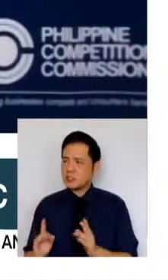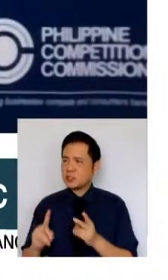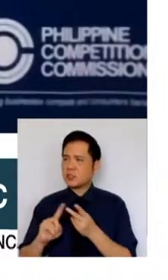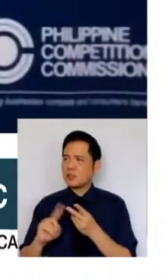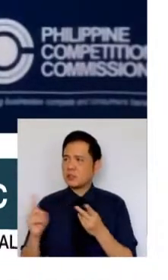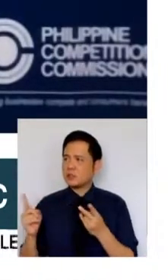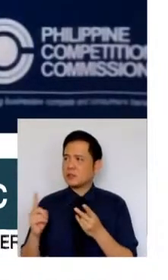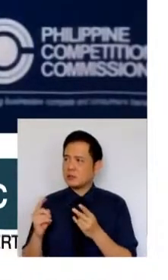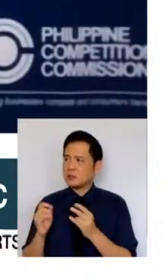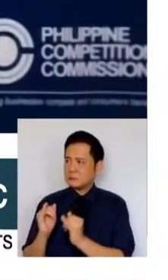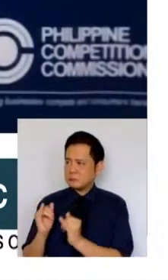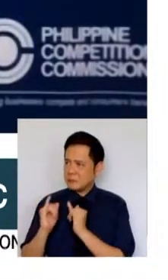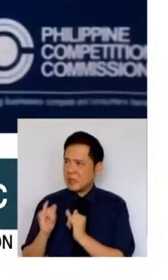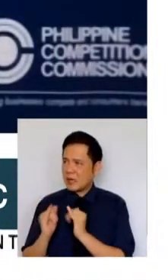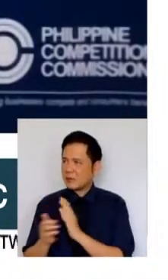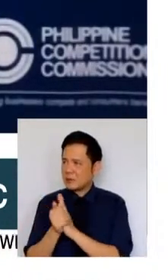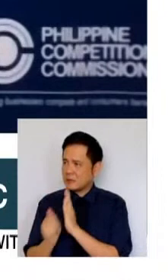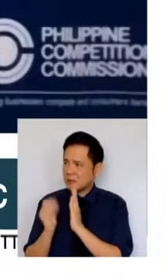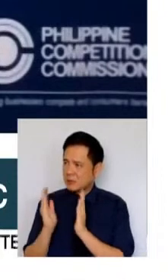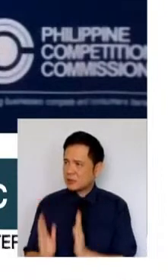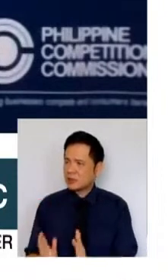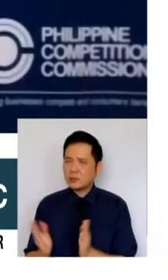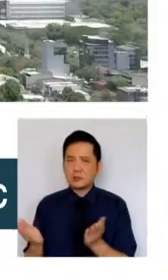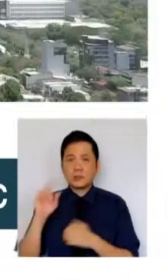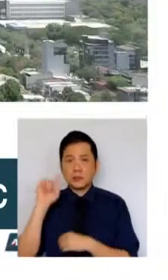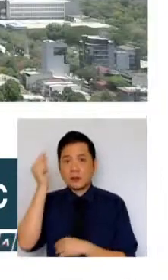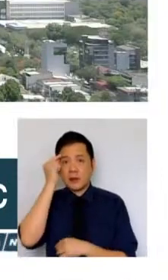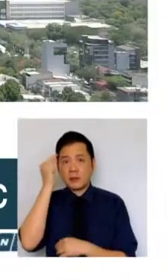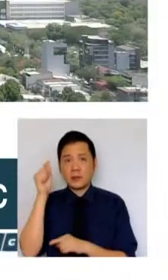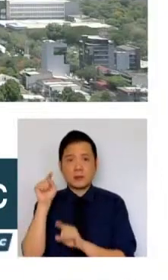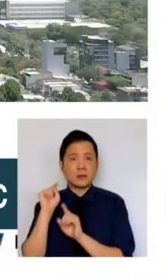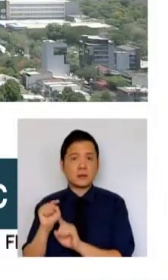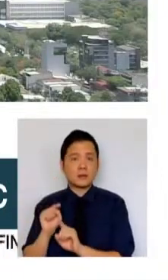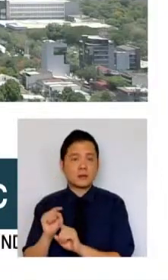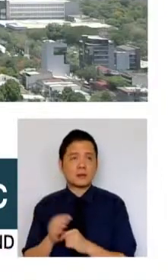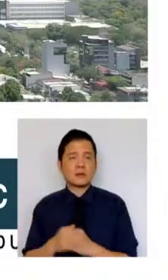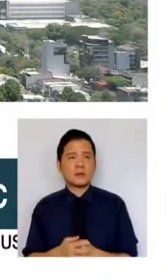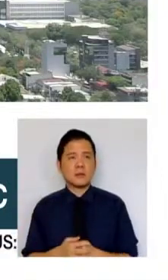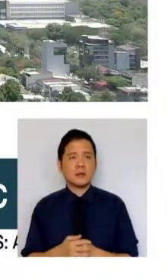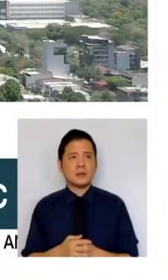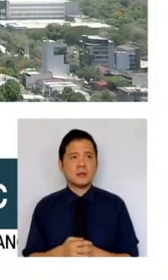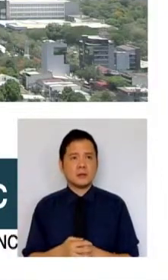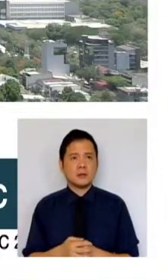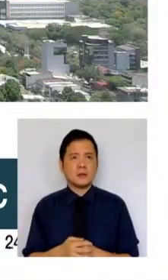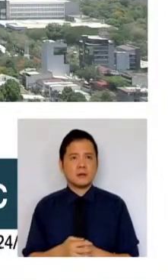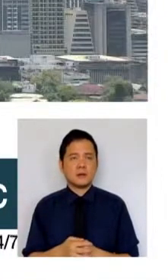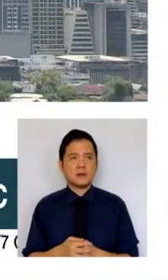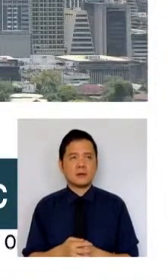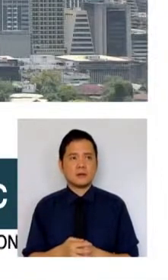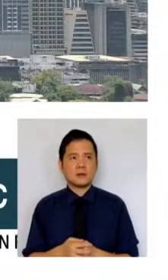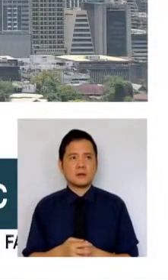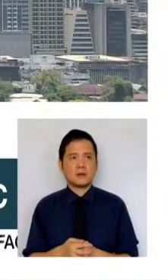and of course our government, the economy is likely to have grown